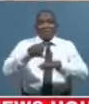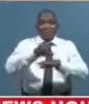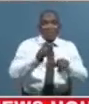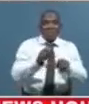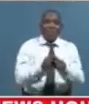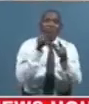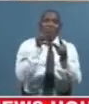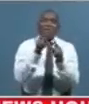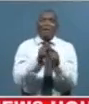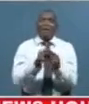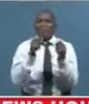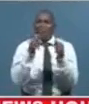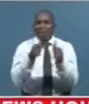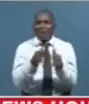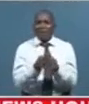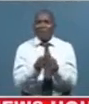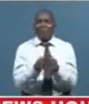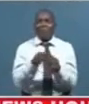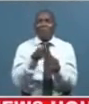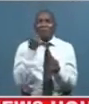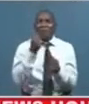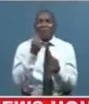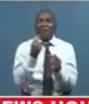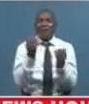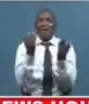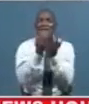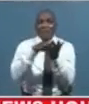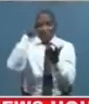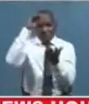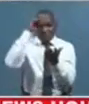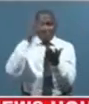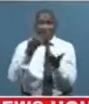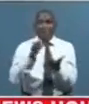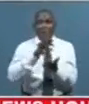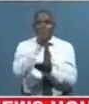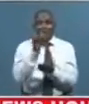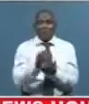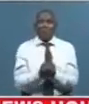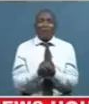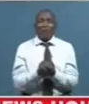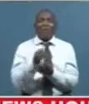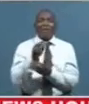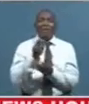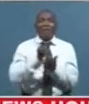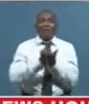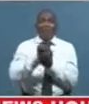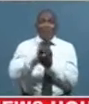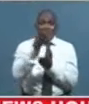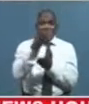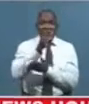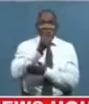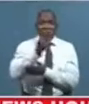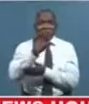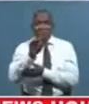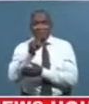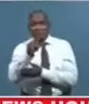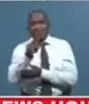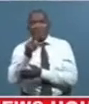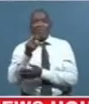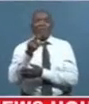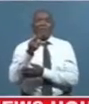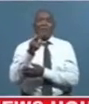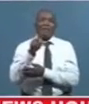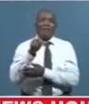one of the excellent academic learning centers in the sub-region. The Vice Chancellor of the University, Professor Johnson